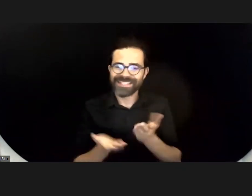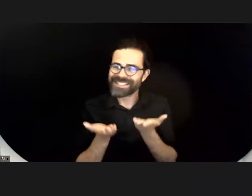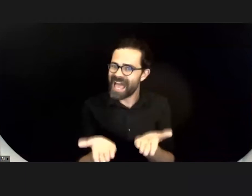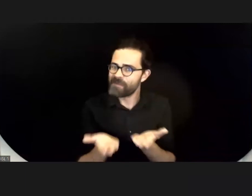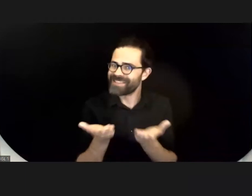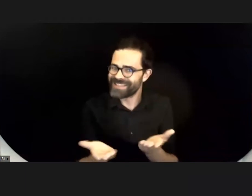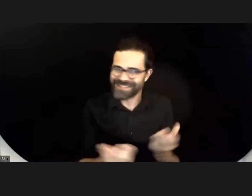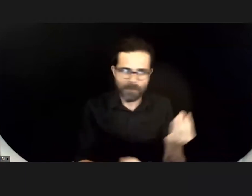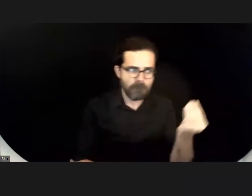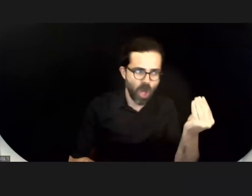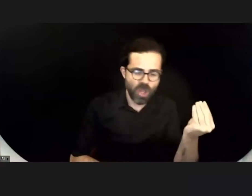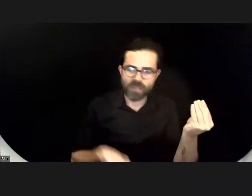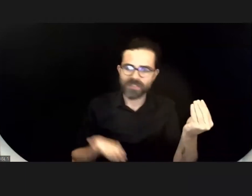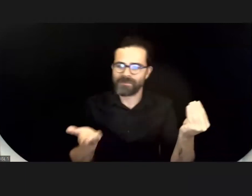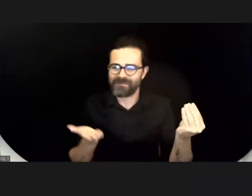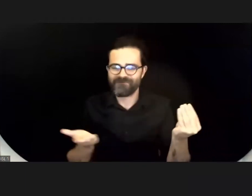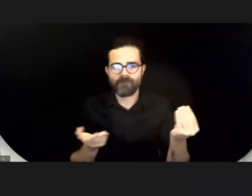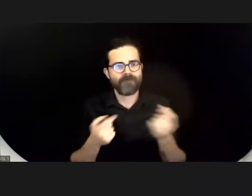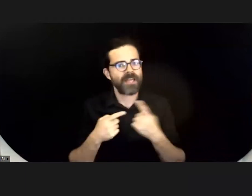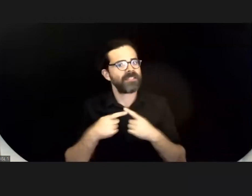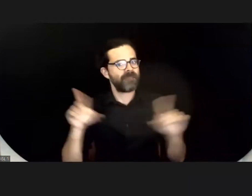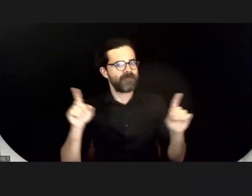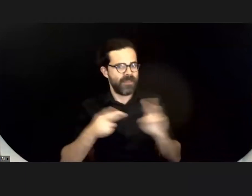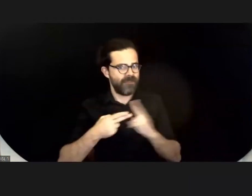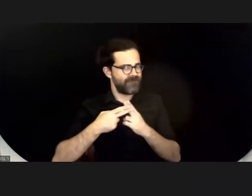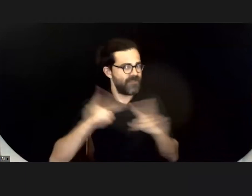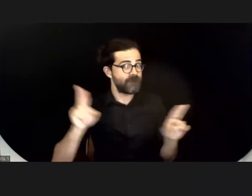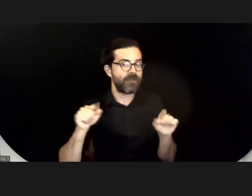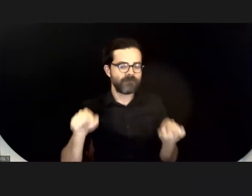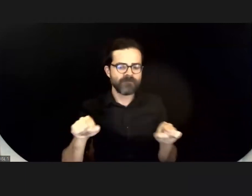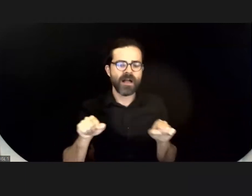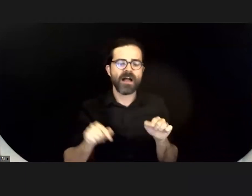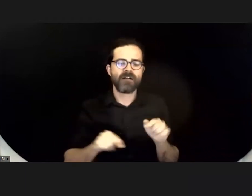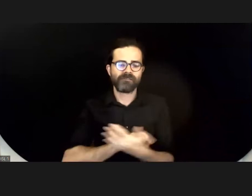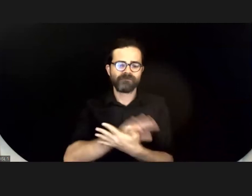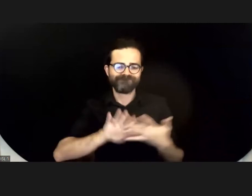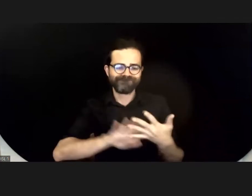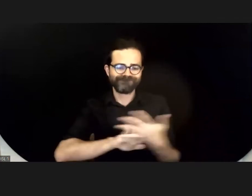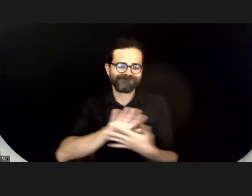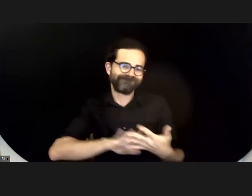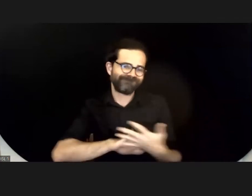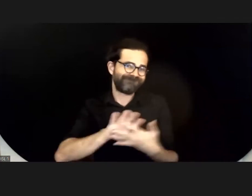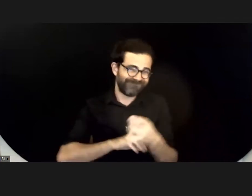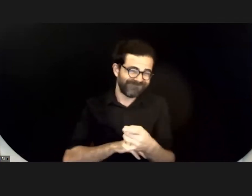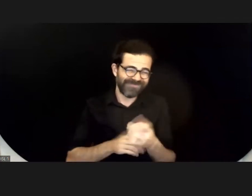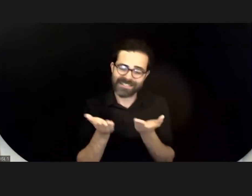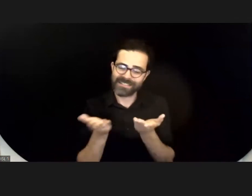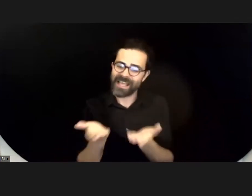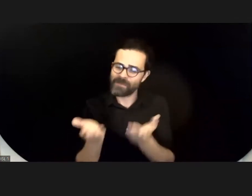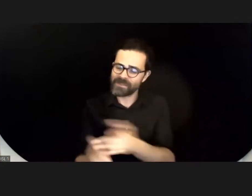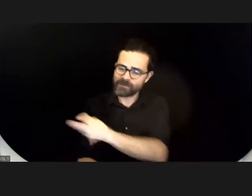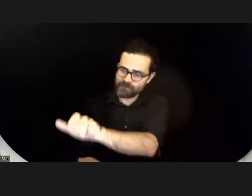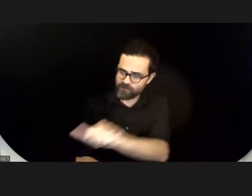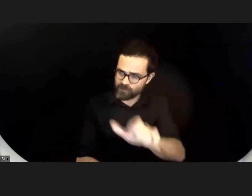services that will help people to live a better life. So, what's